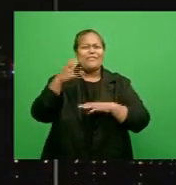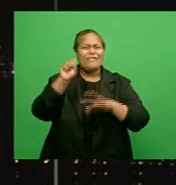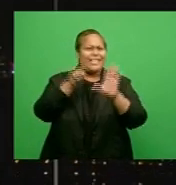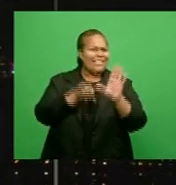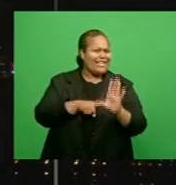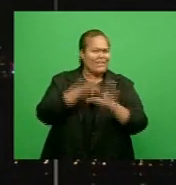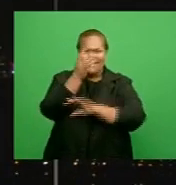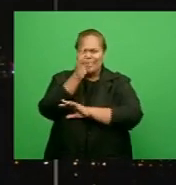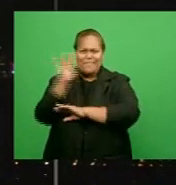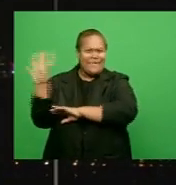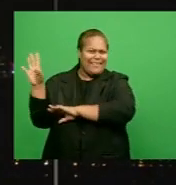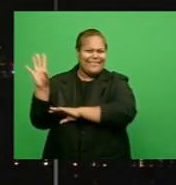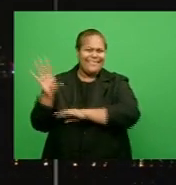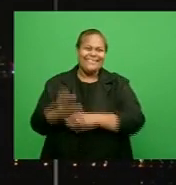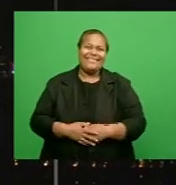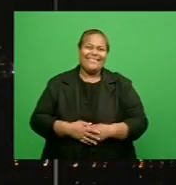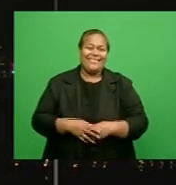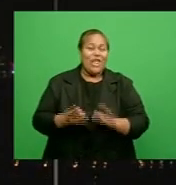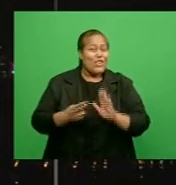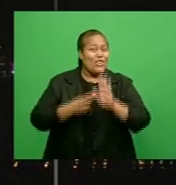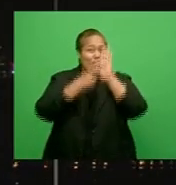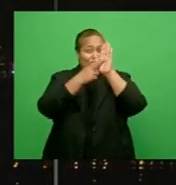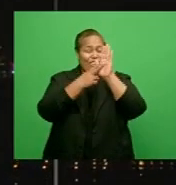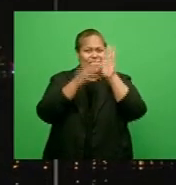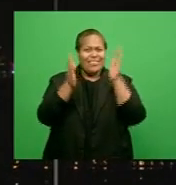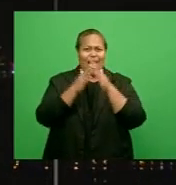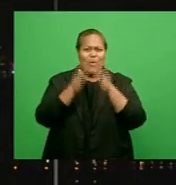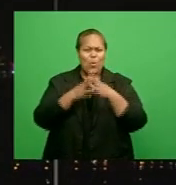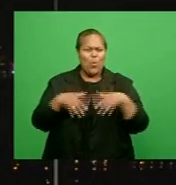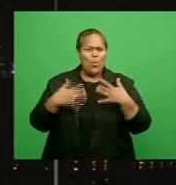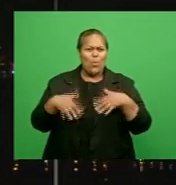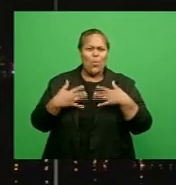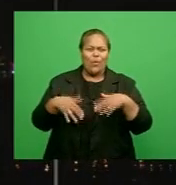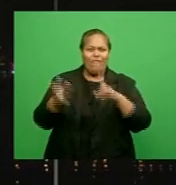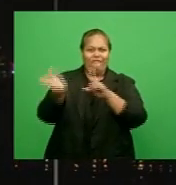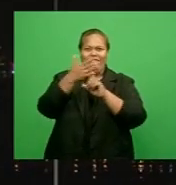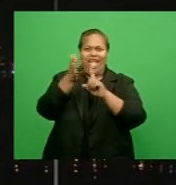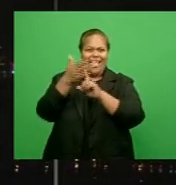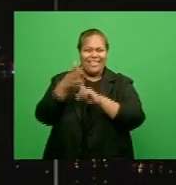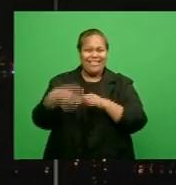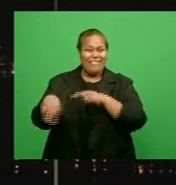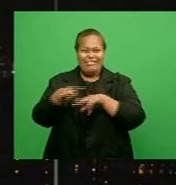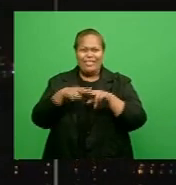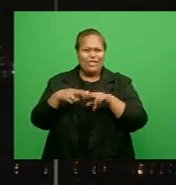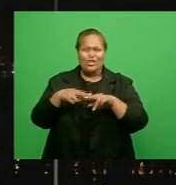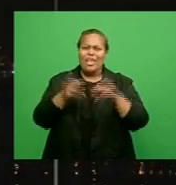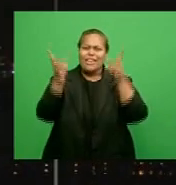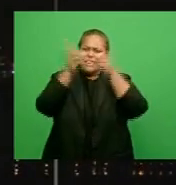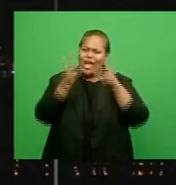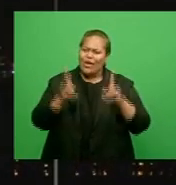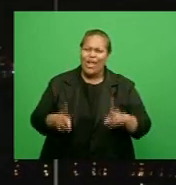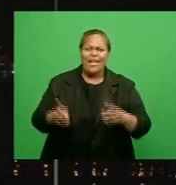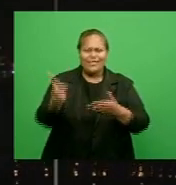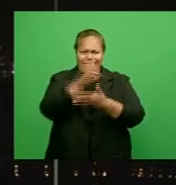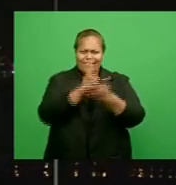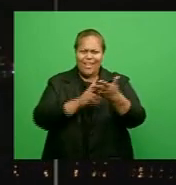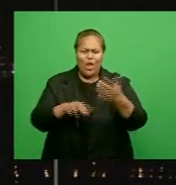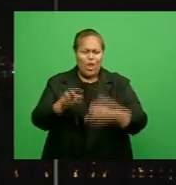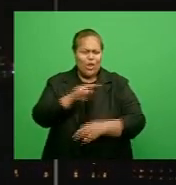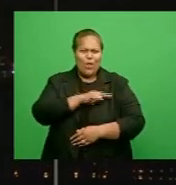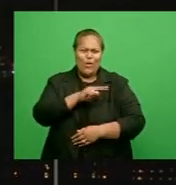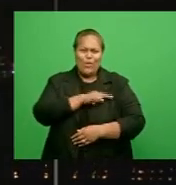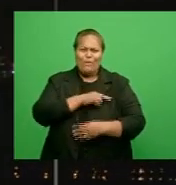an independent state. The northern town is filled with the national flag as vendors decorated their stores with the noble banner blue.